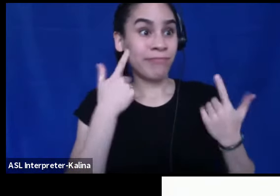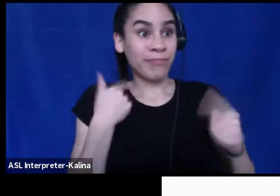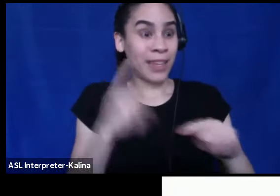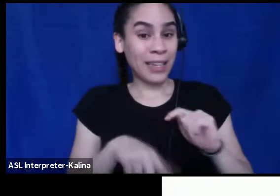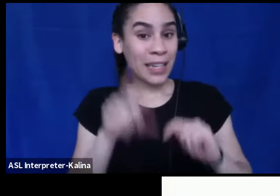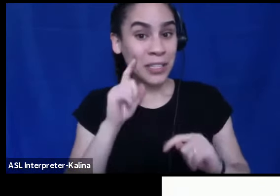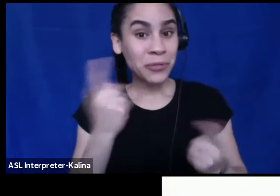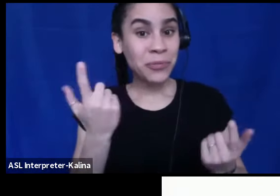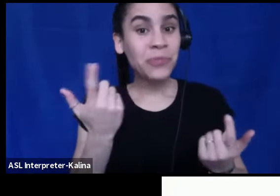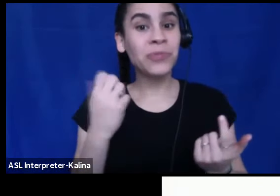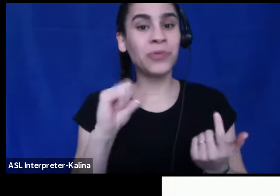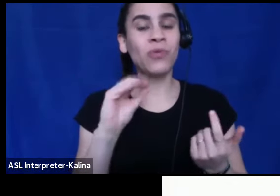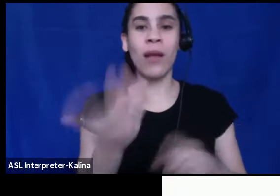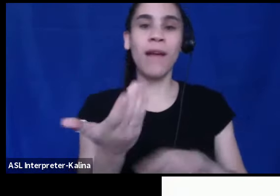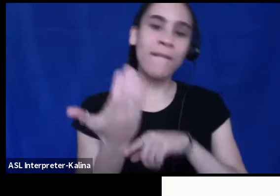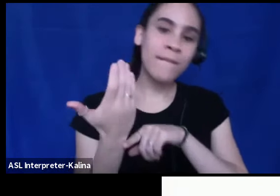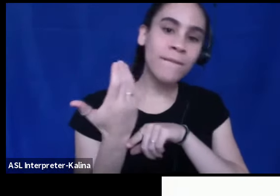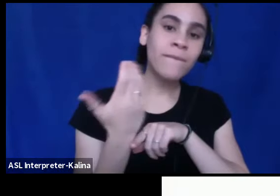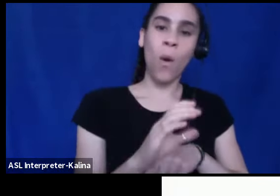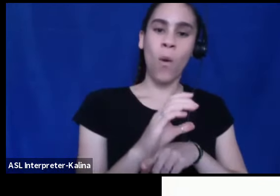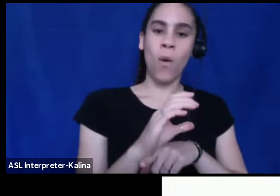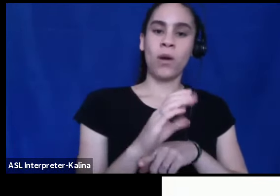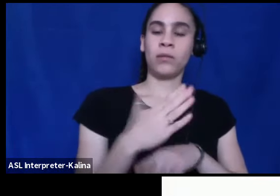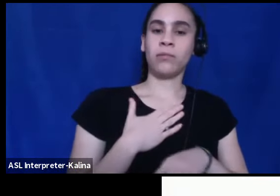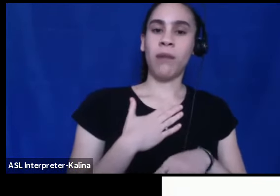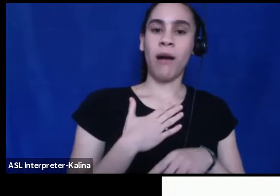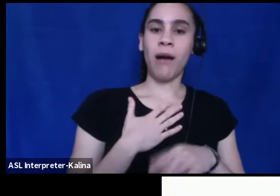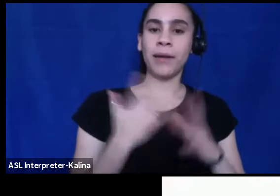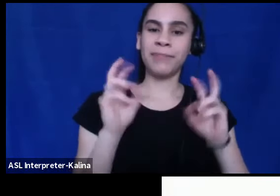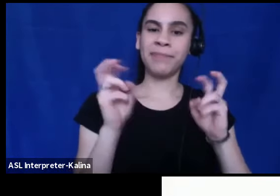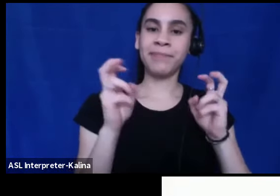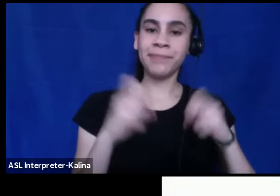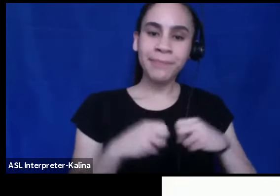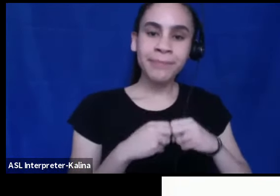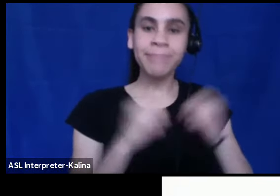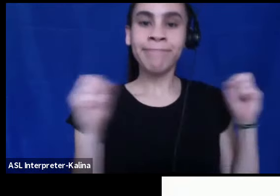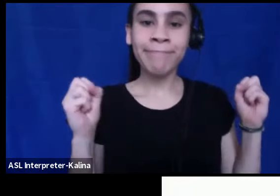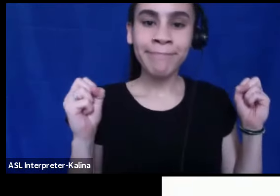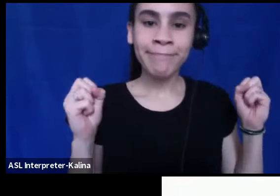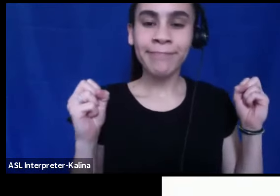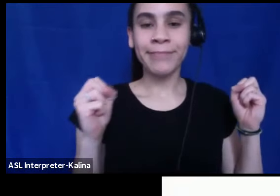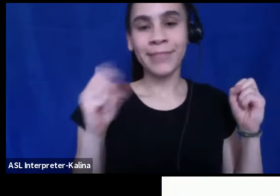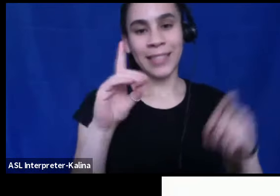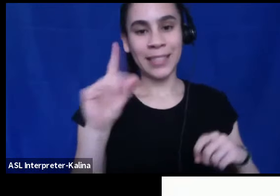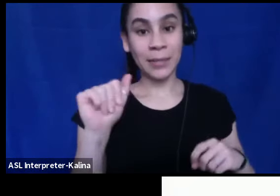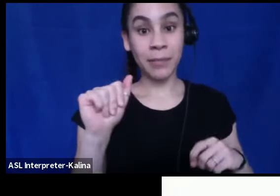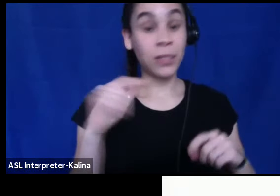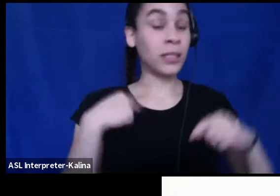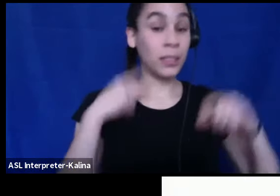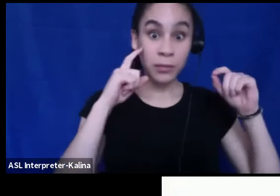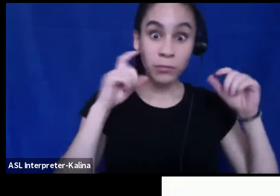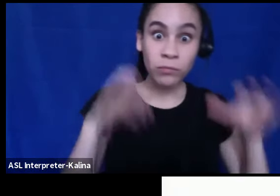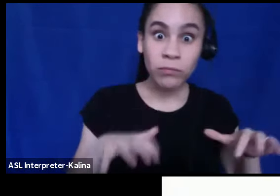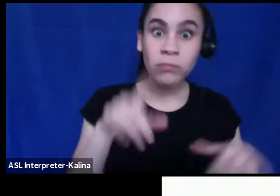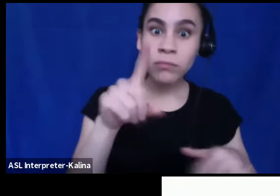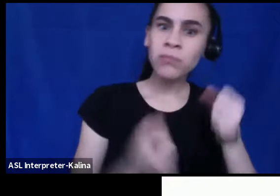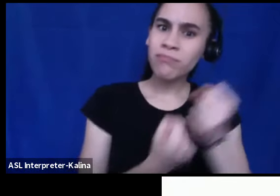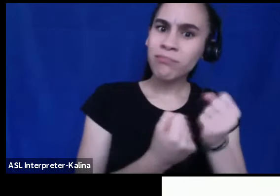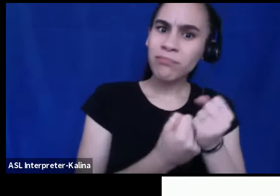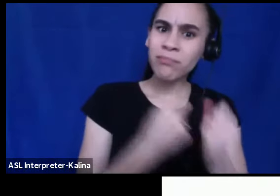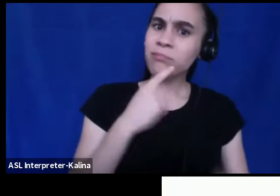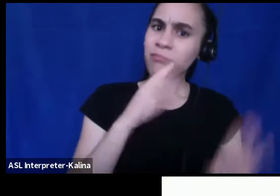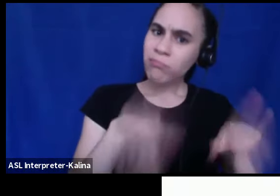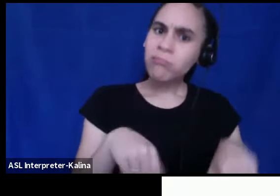that forced me to have my kind of disability coming out moment. And my surprise was they were very supportive. They said,